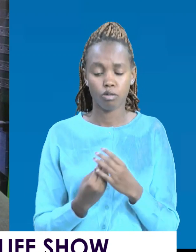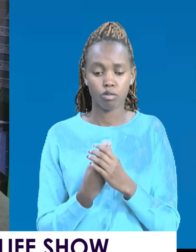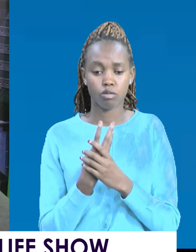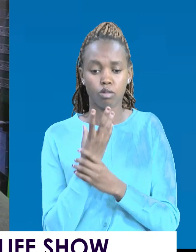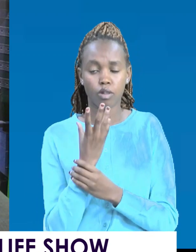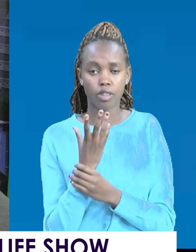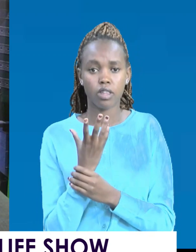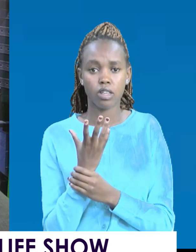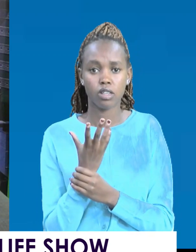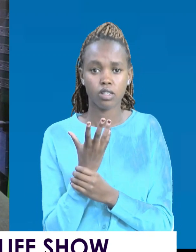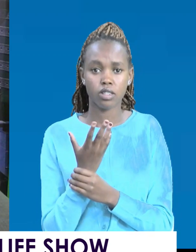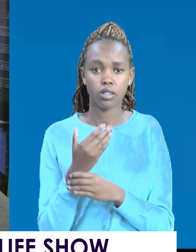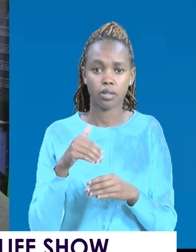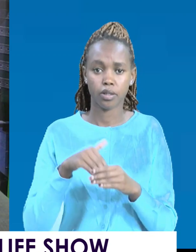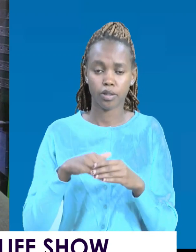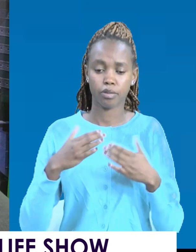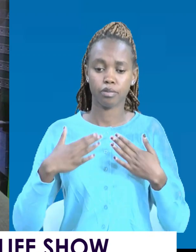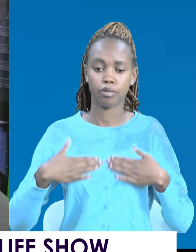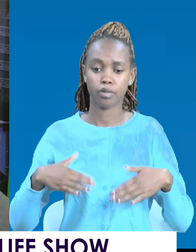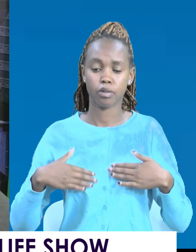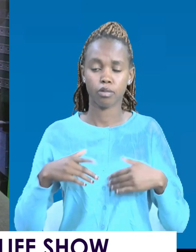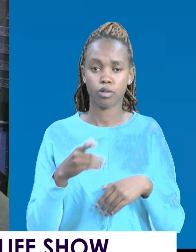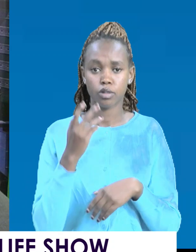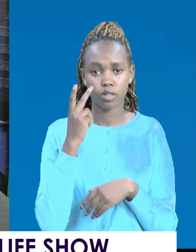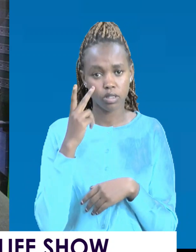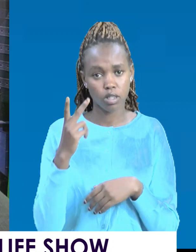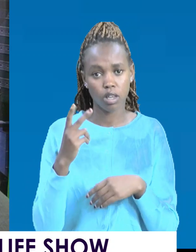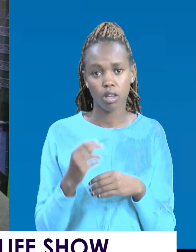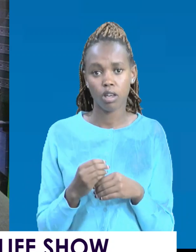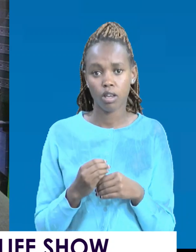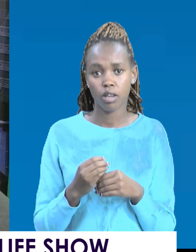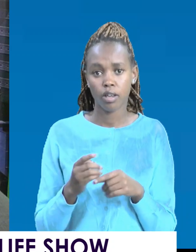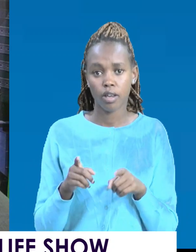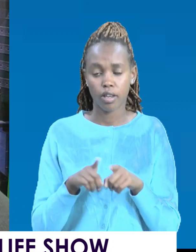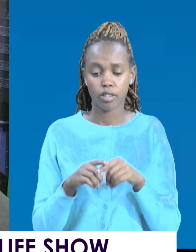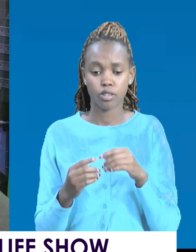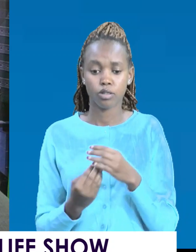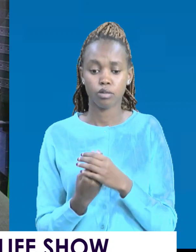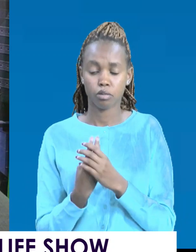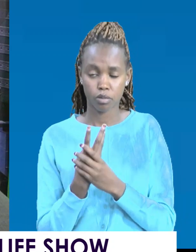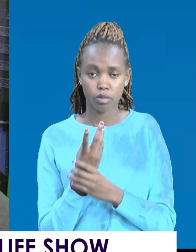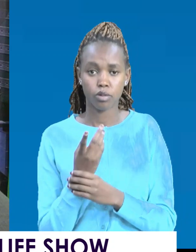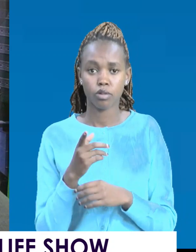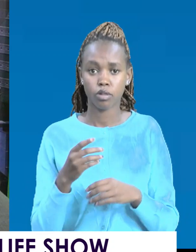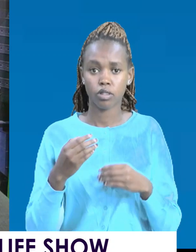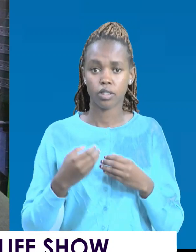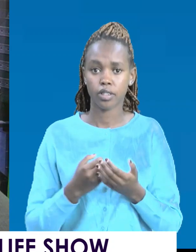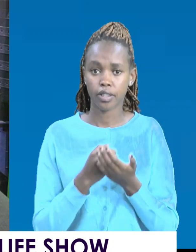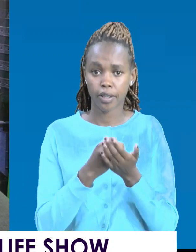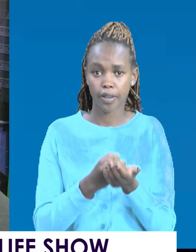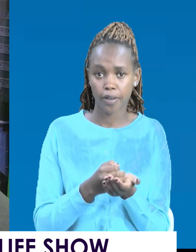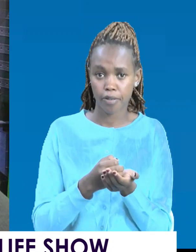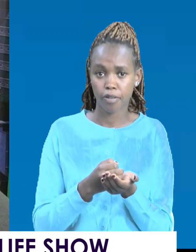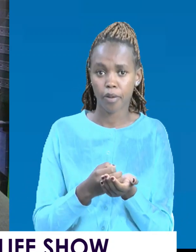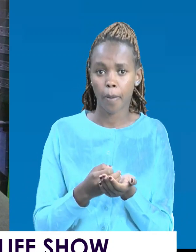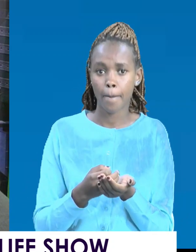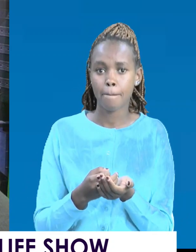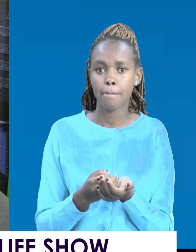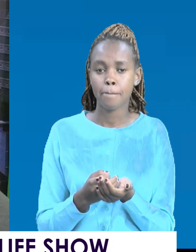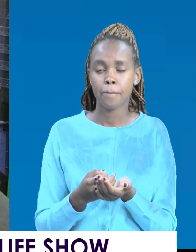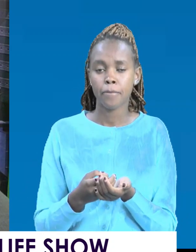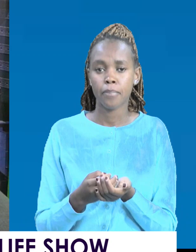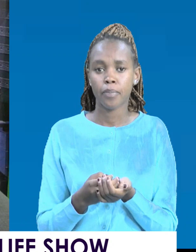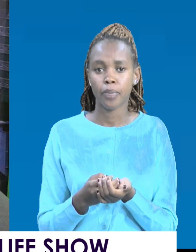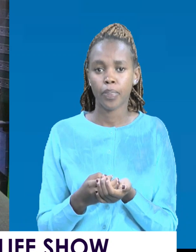you're seeing in people. As you grow, do you give people time to grow? That is the question. That is the power